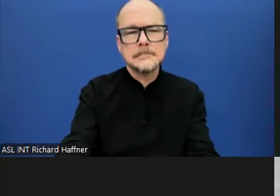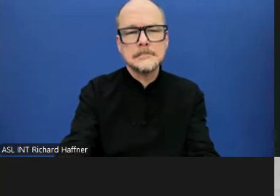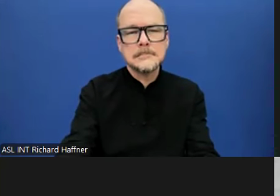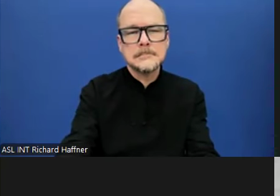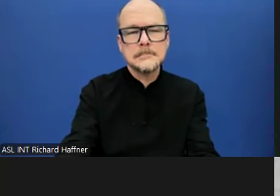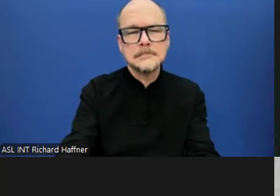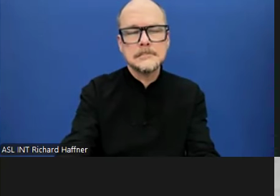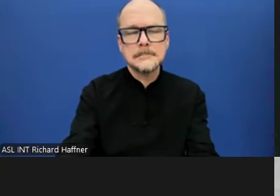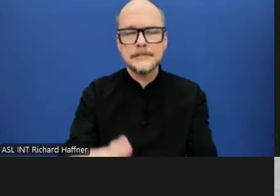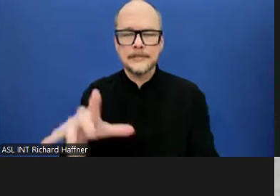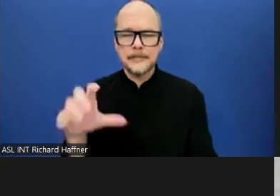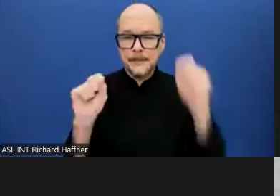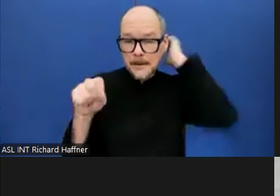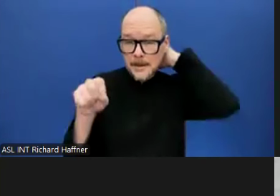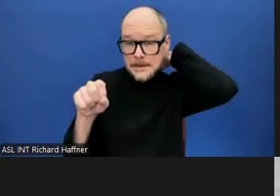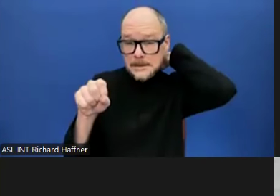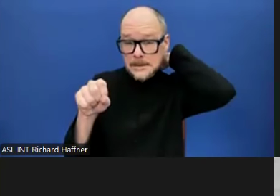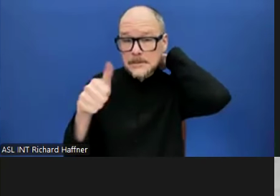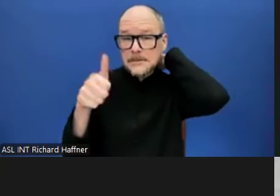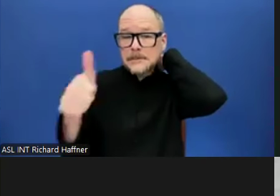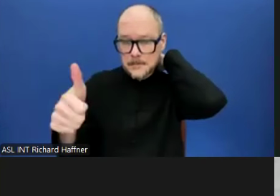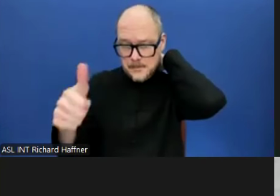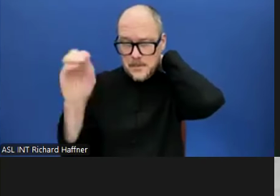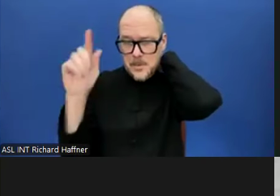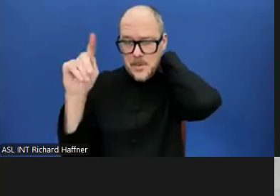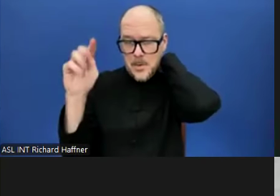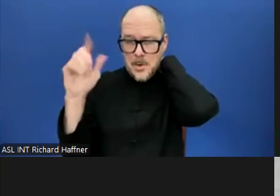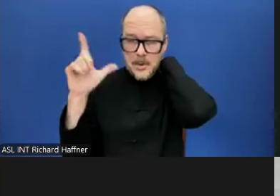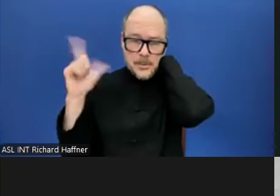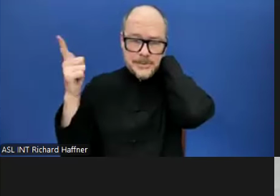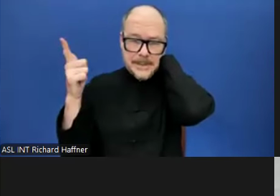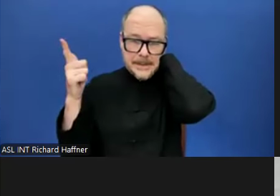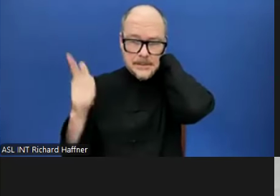Yes. Okay, Otto seconds the motion.